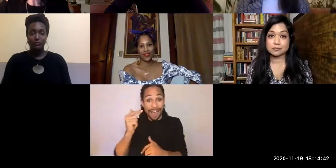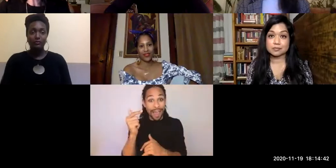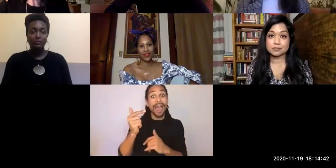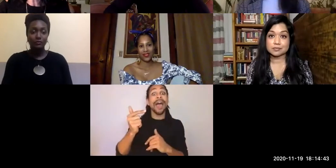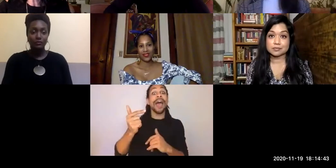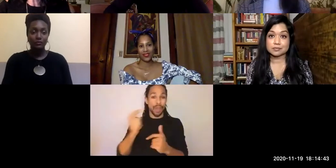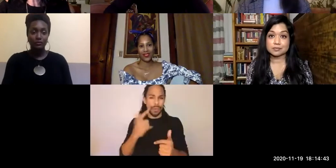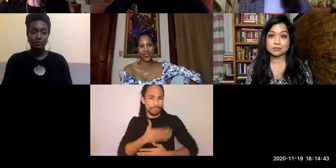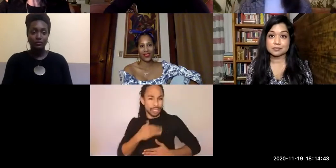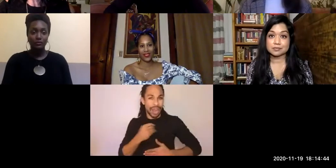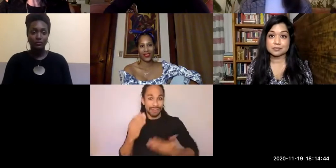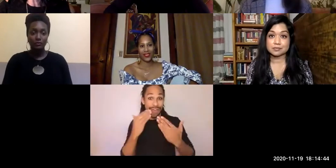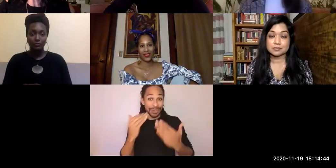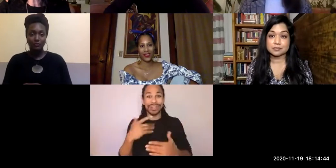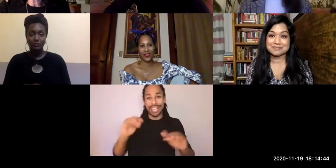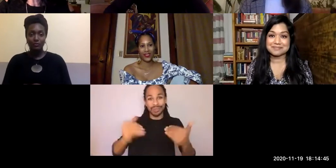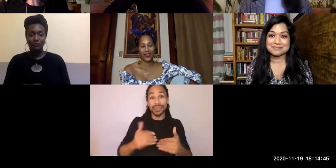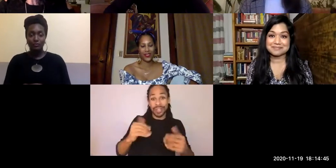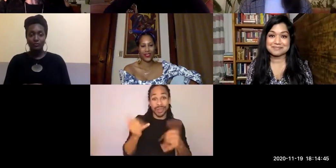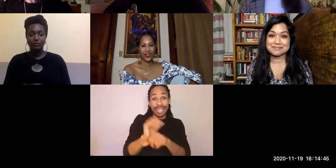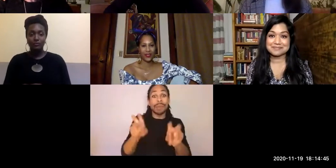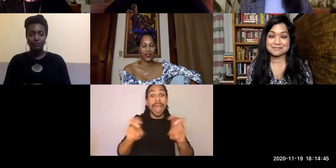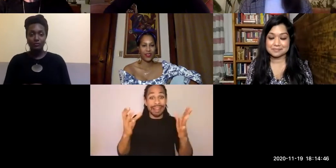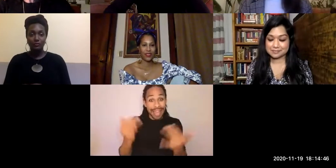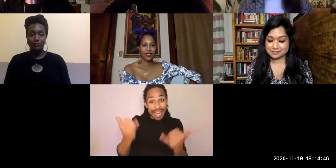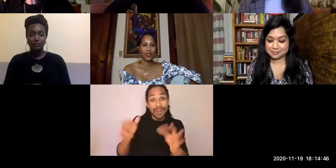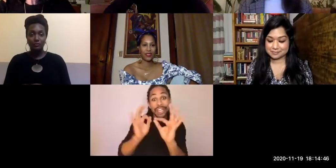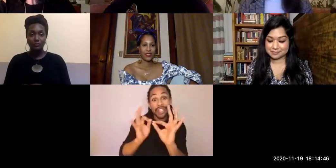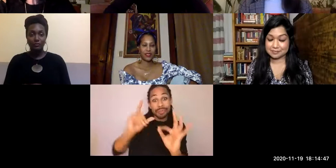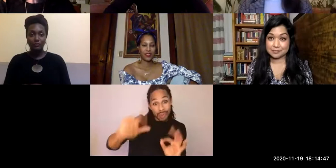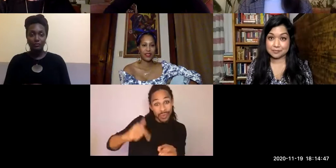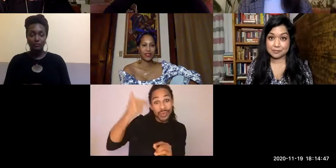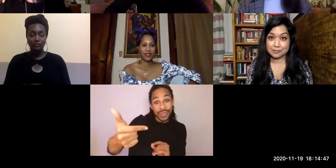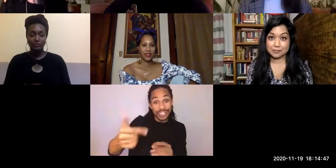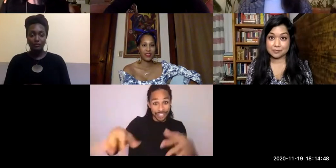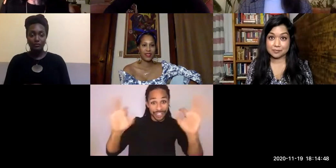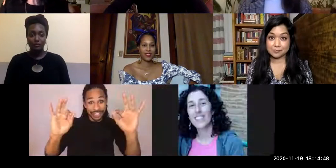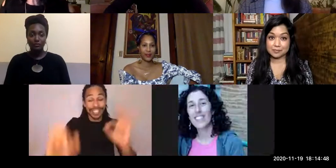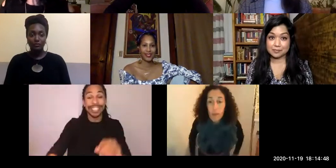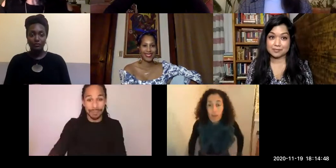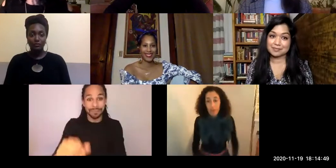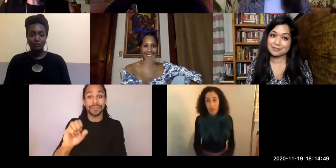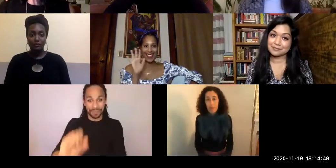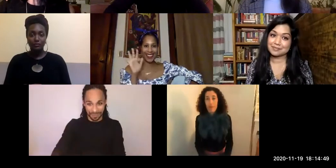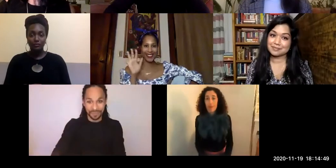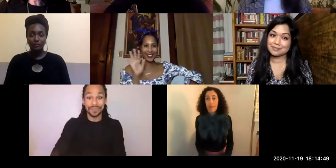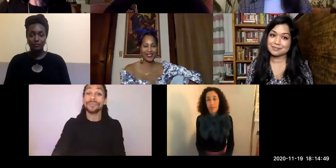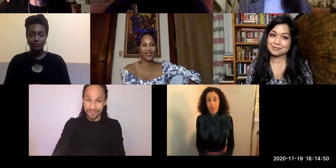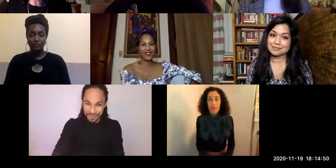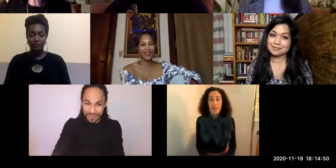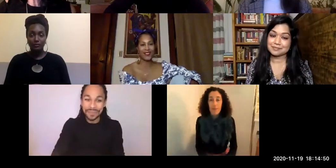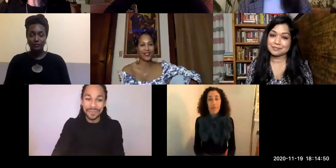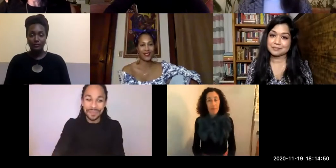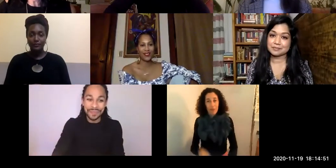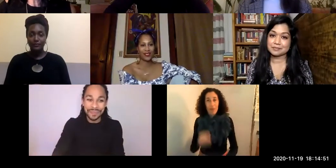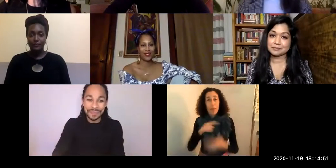and gratitude, I'd like to introduce tonight's panelist. First off, Sade Lythcott is a Harlem native